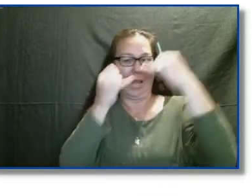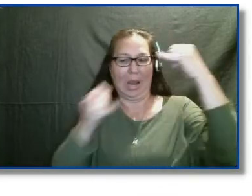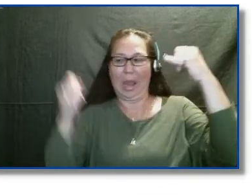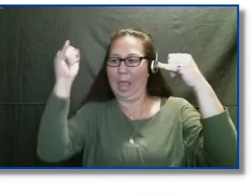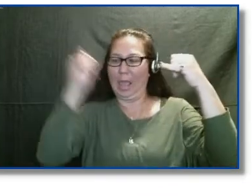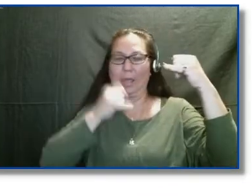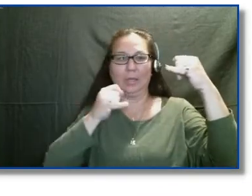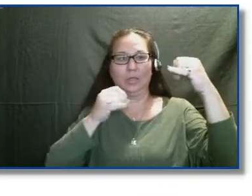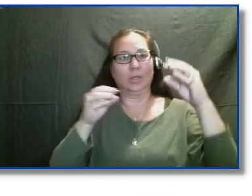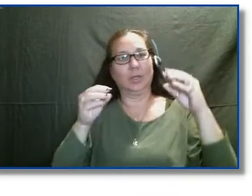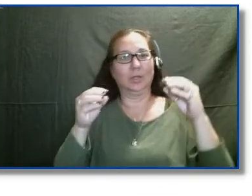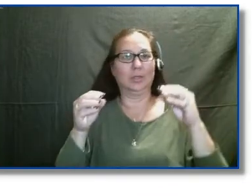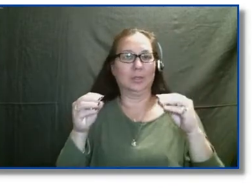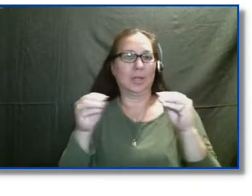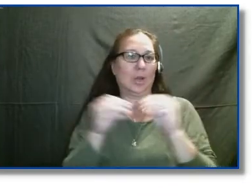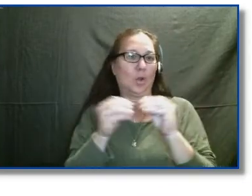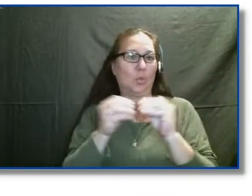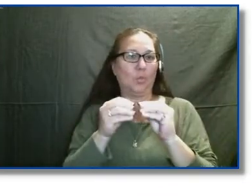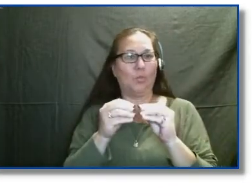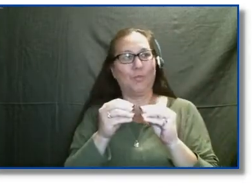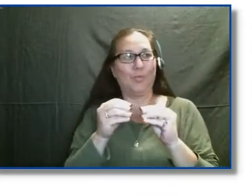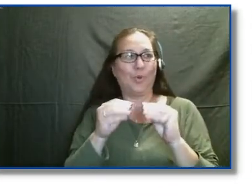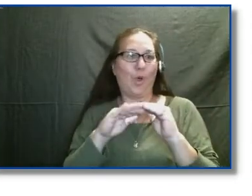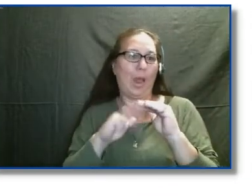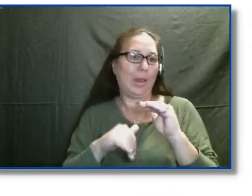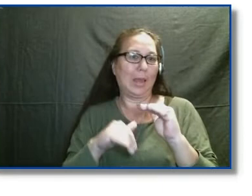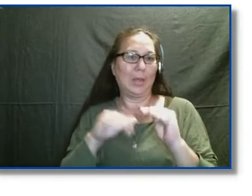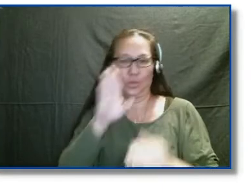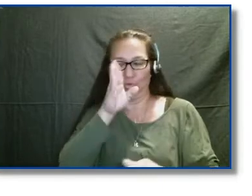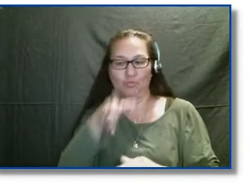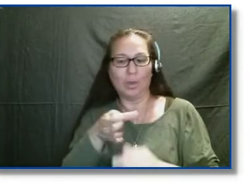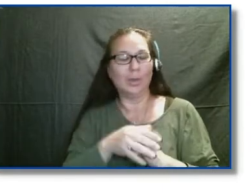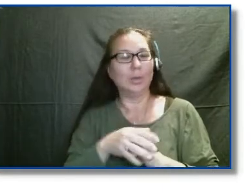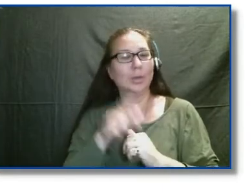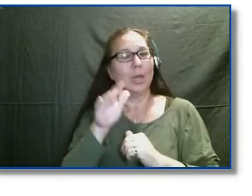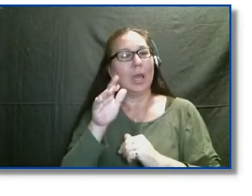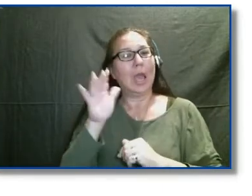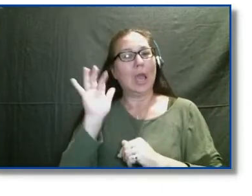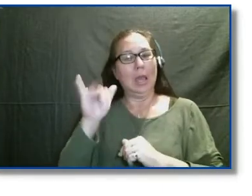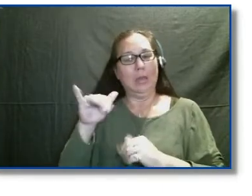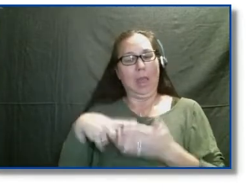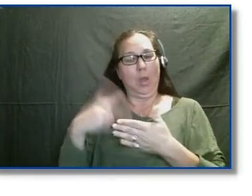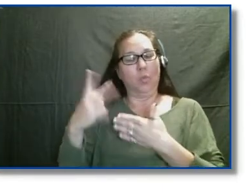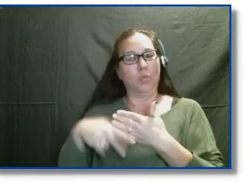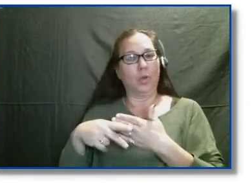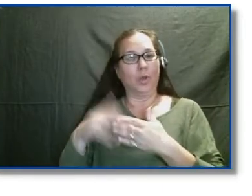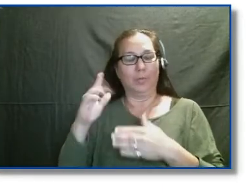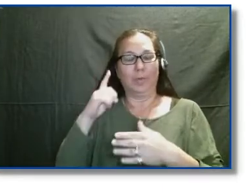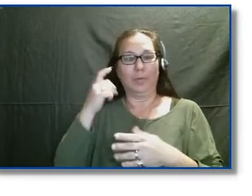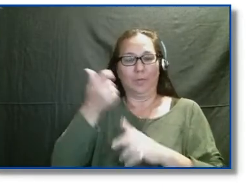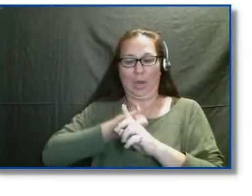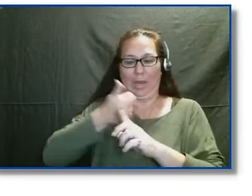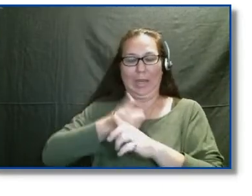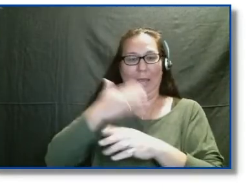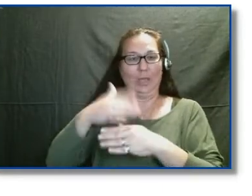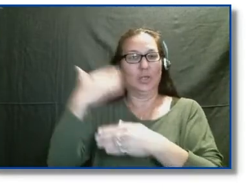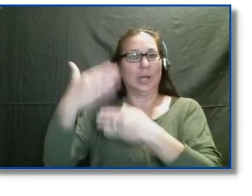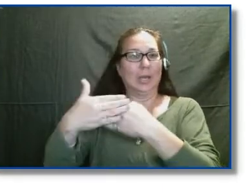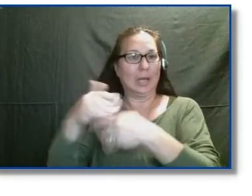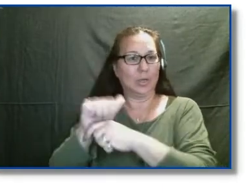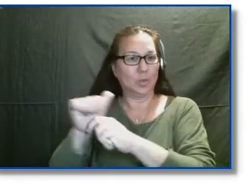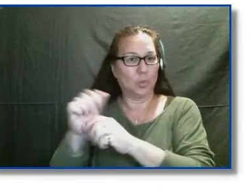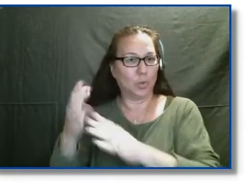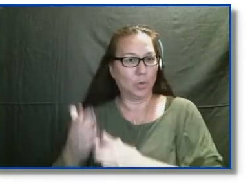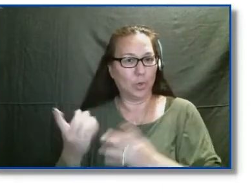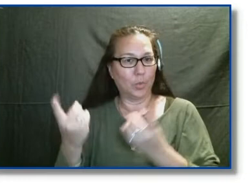straight. And the way that it was programmed is that each next worker saw only a dot on the screen, and